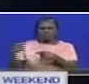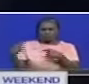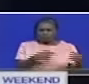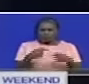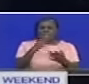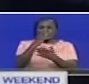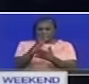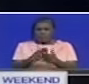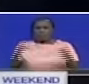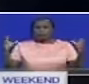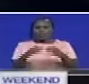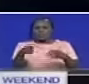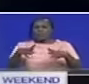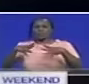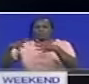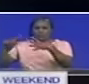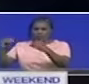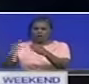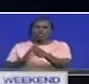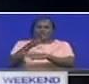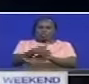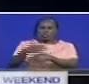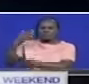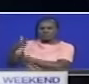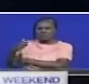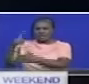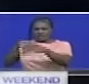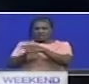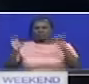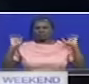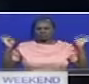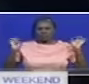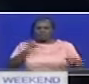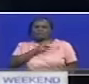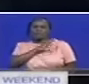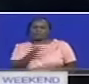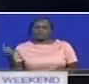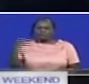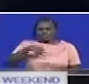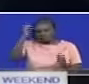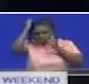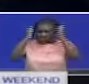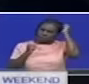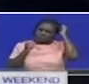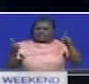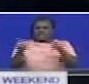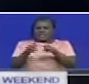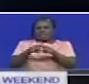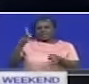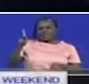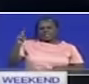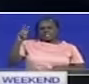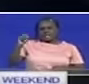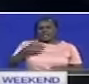of Moyale began to flee, crossing the border into Ethiopia in fear of the arriving soldiers. And as KTN's Dennis